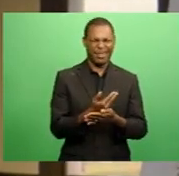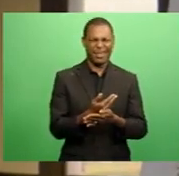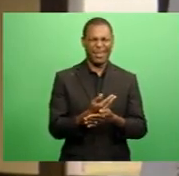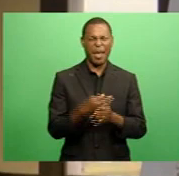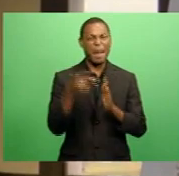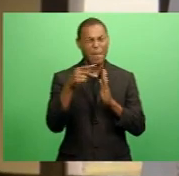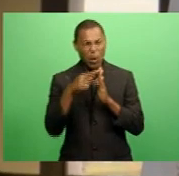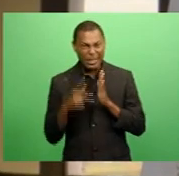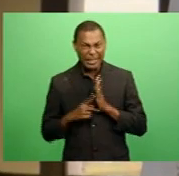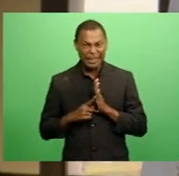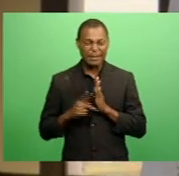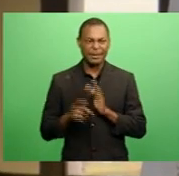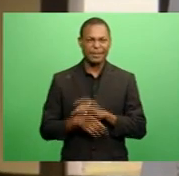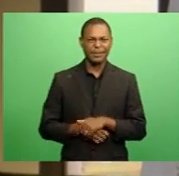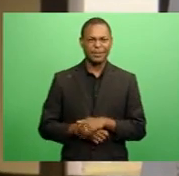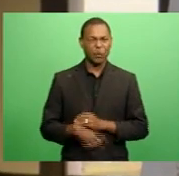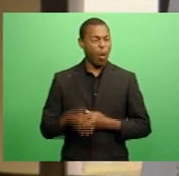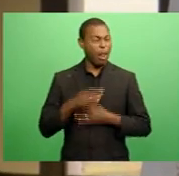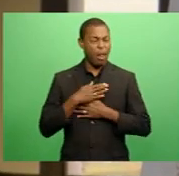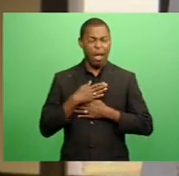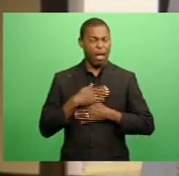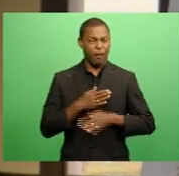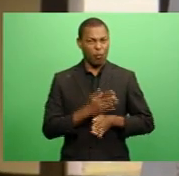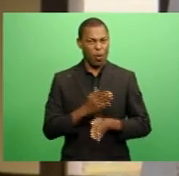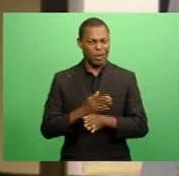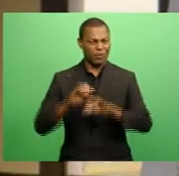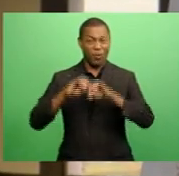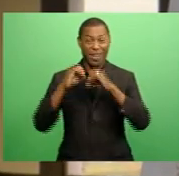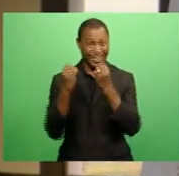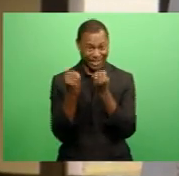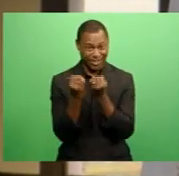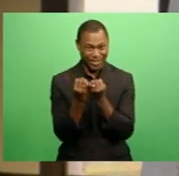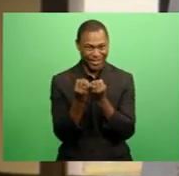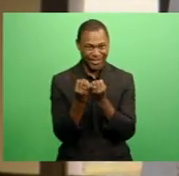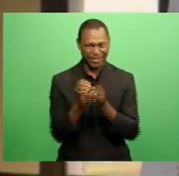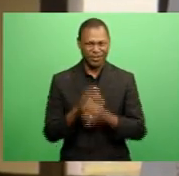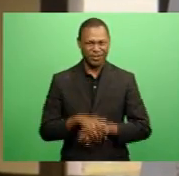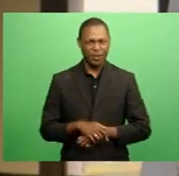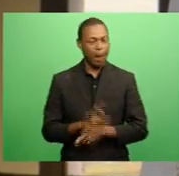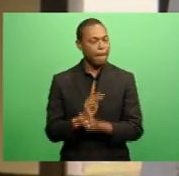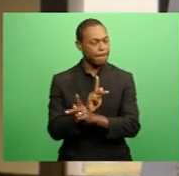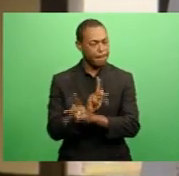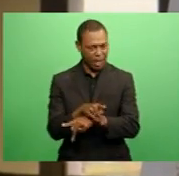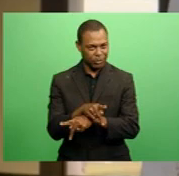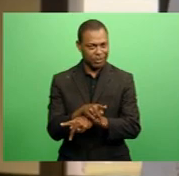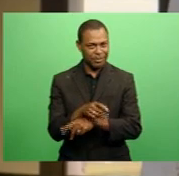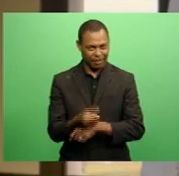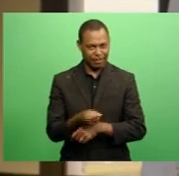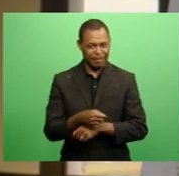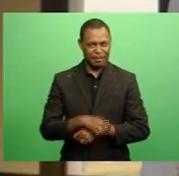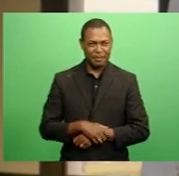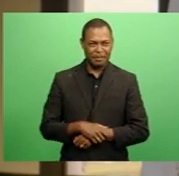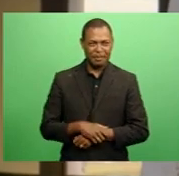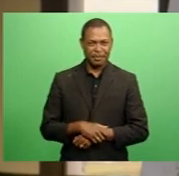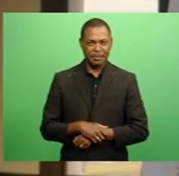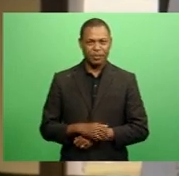love working in organizations. It's my passion, and I would like to continue doing that piece as